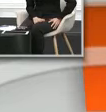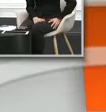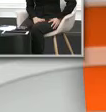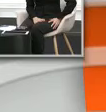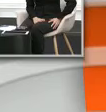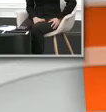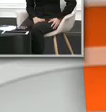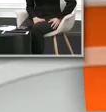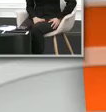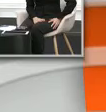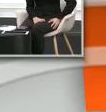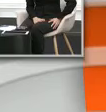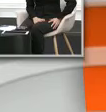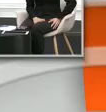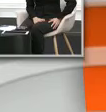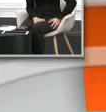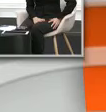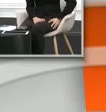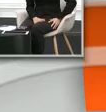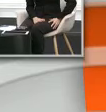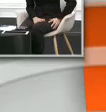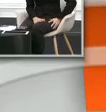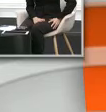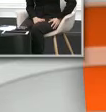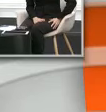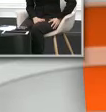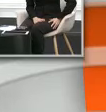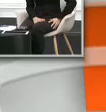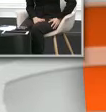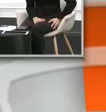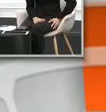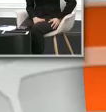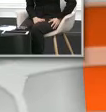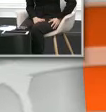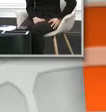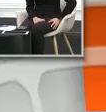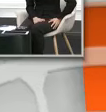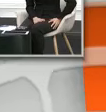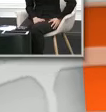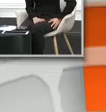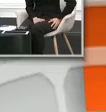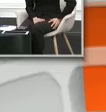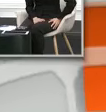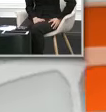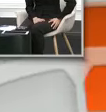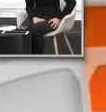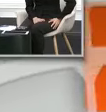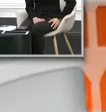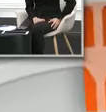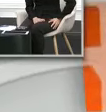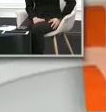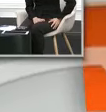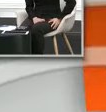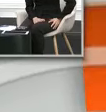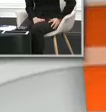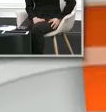And then they also praise him for his determination to reform